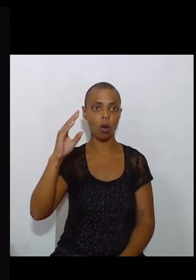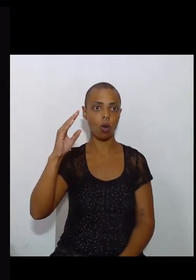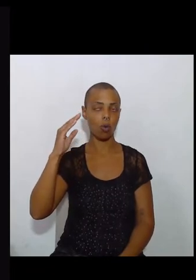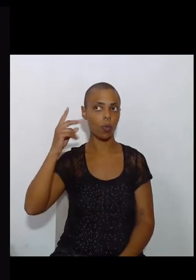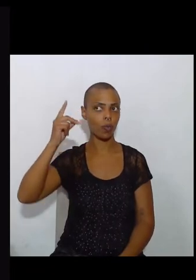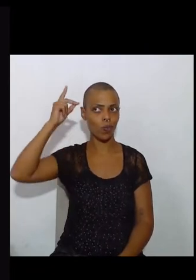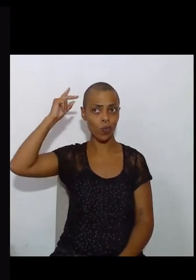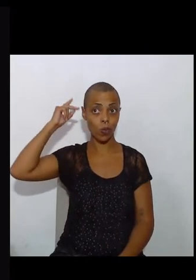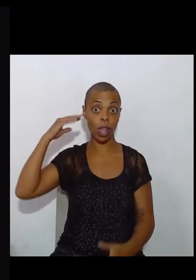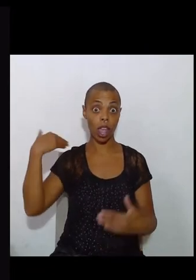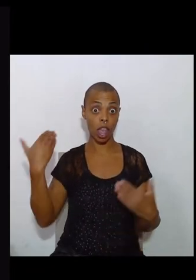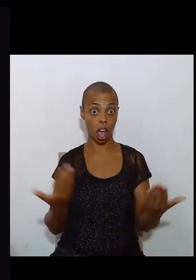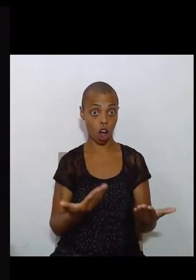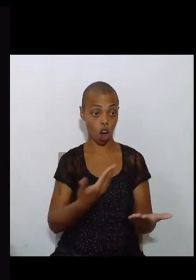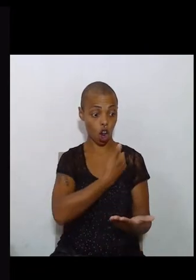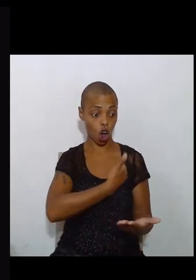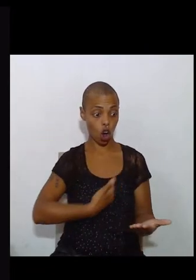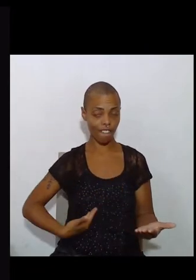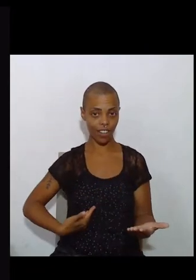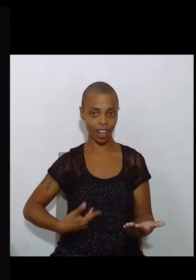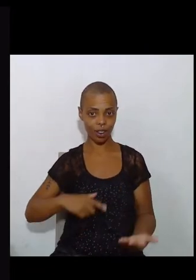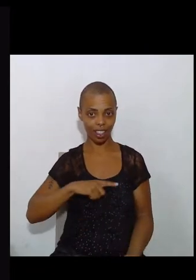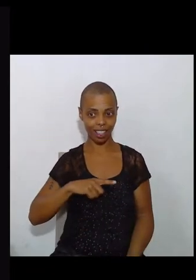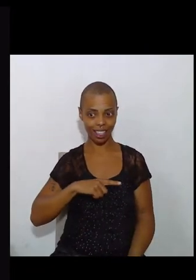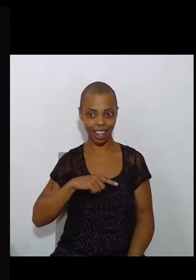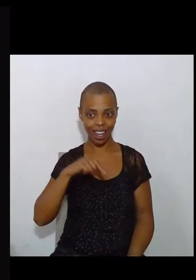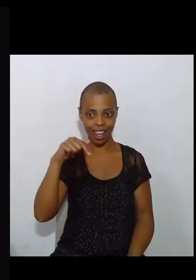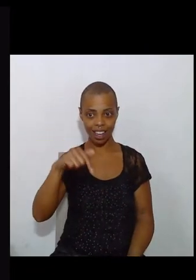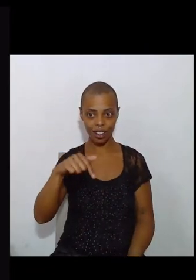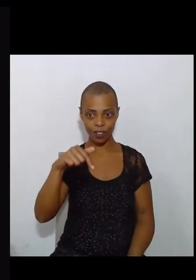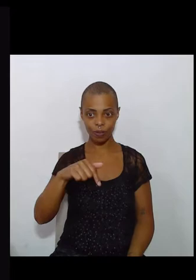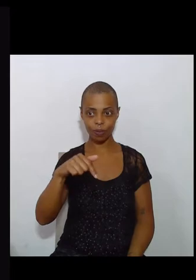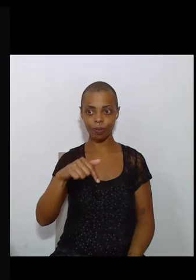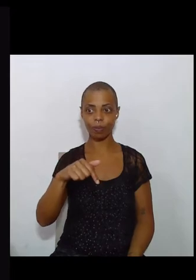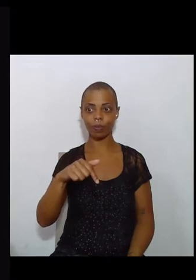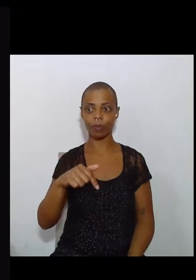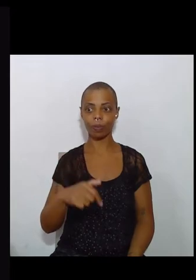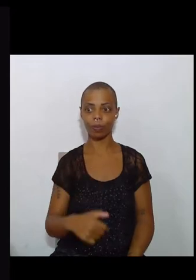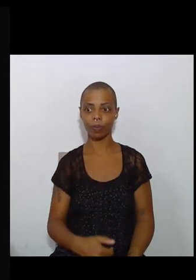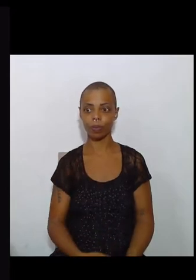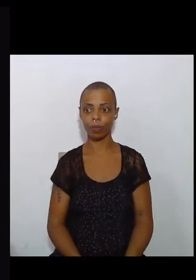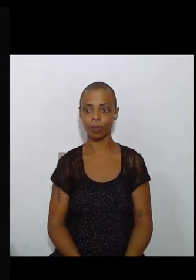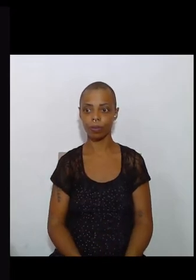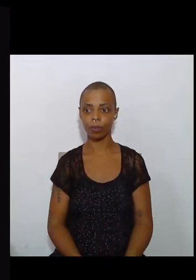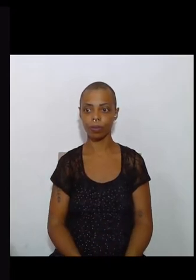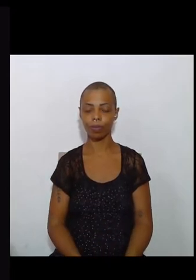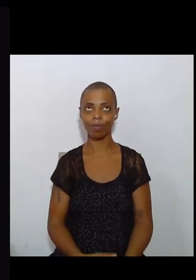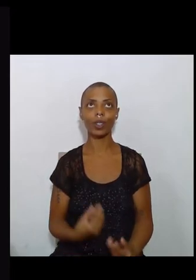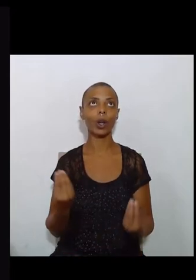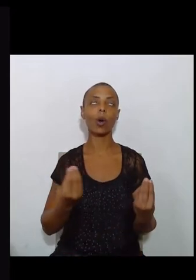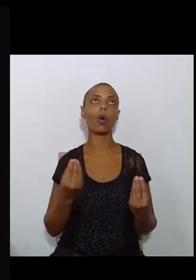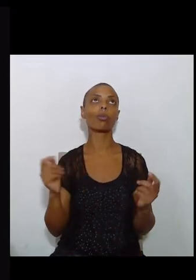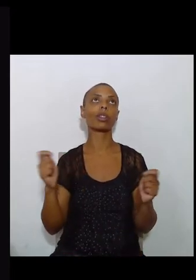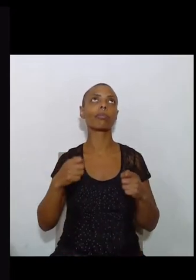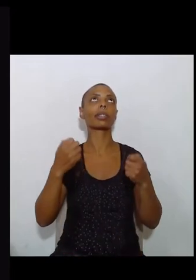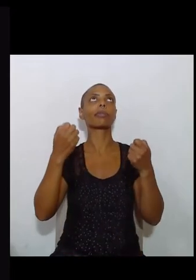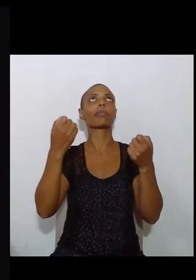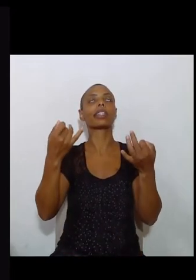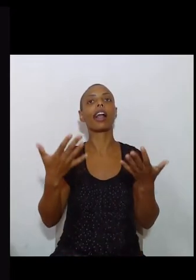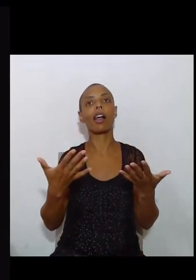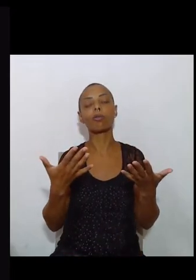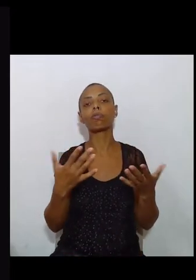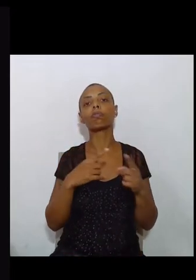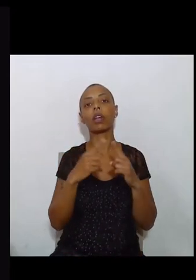we have I mean uh the how do I say the violence against Muslim people have